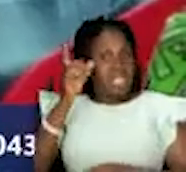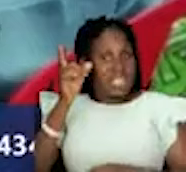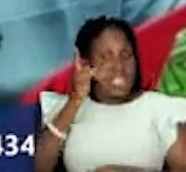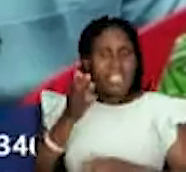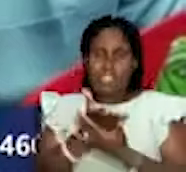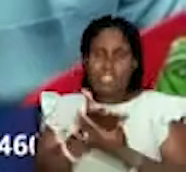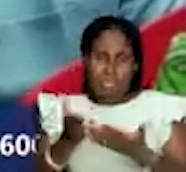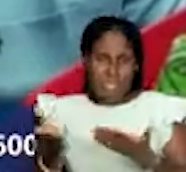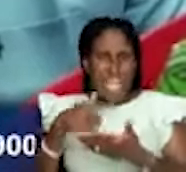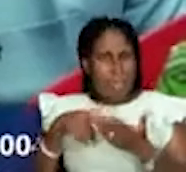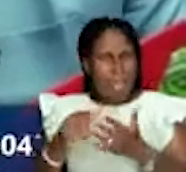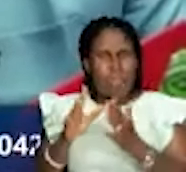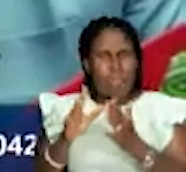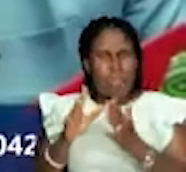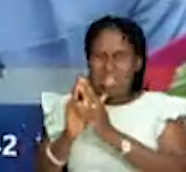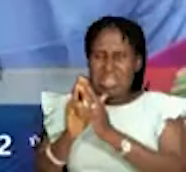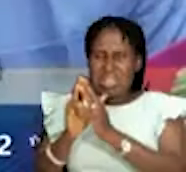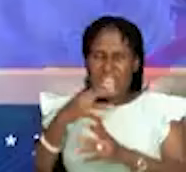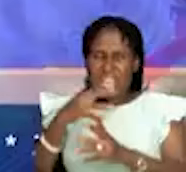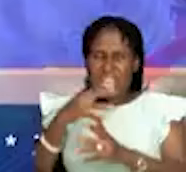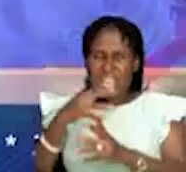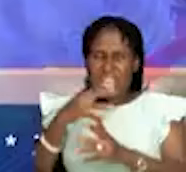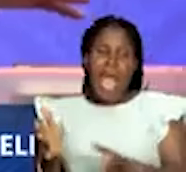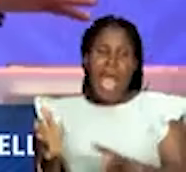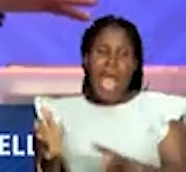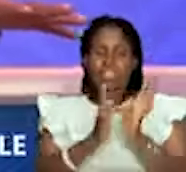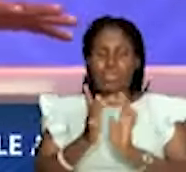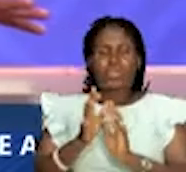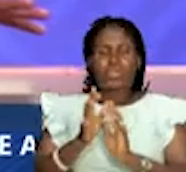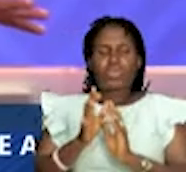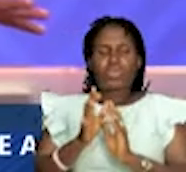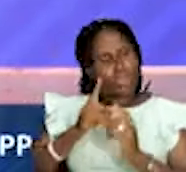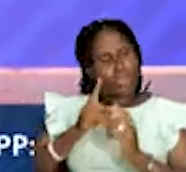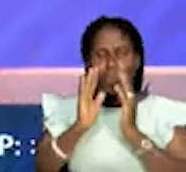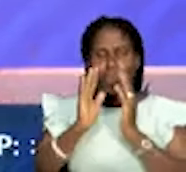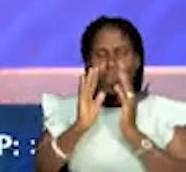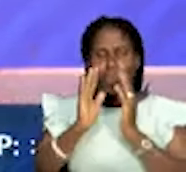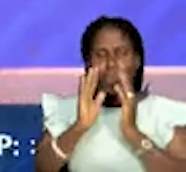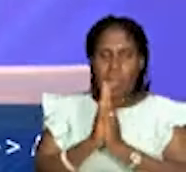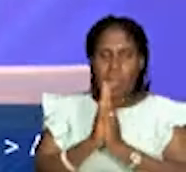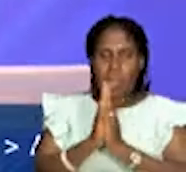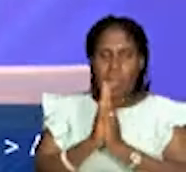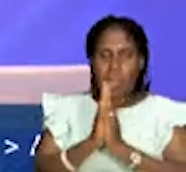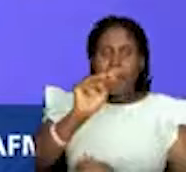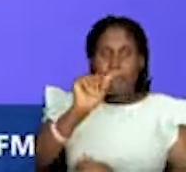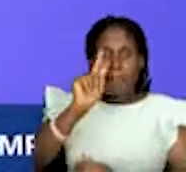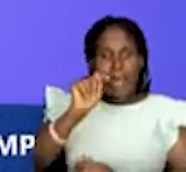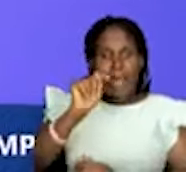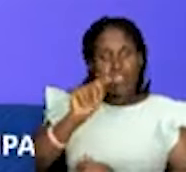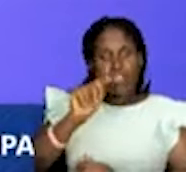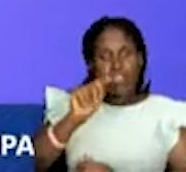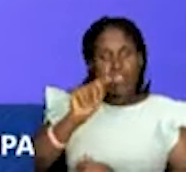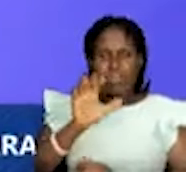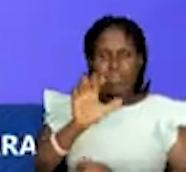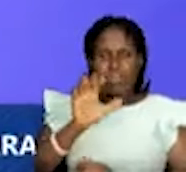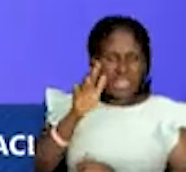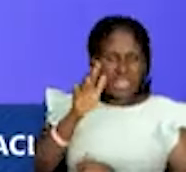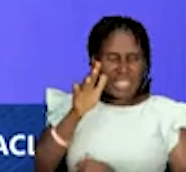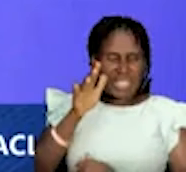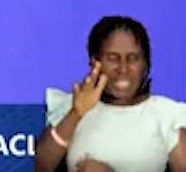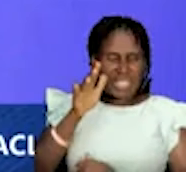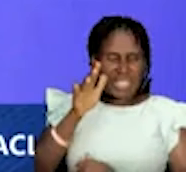us to pray. And then when they saw Jesus, that should be Matthew 15 thereabout, from verse 21